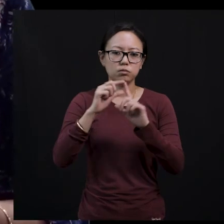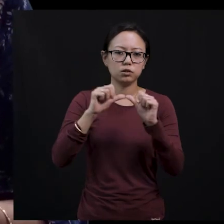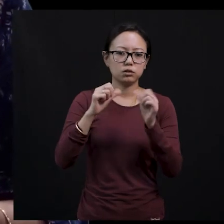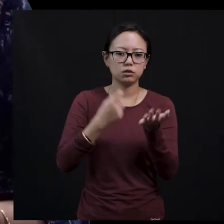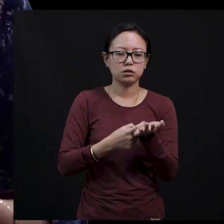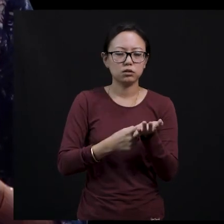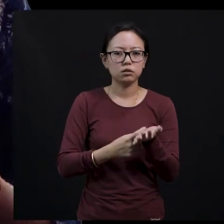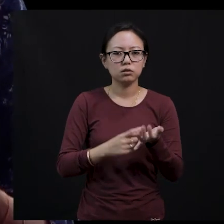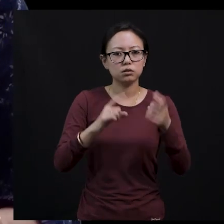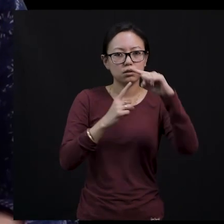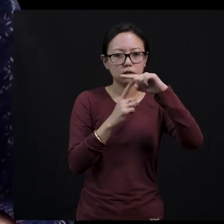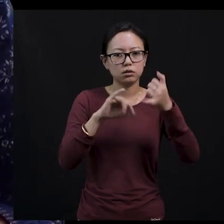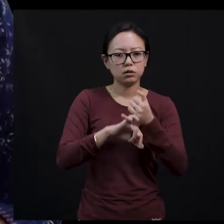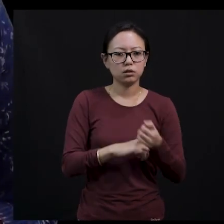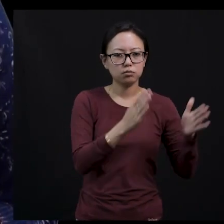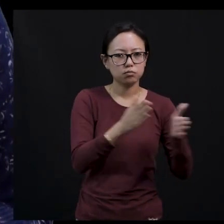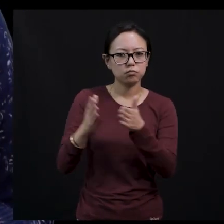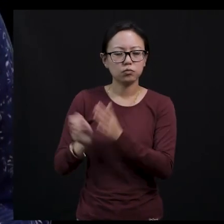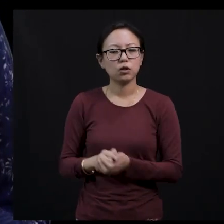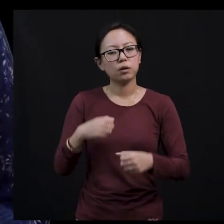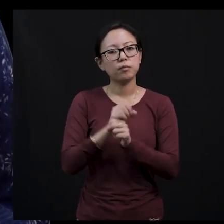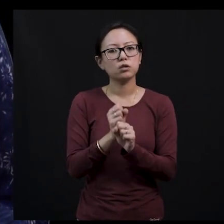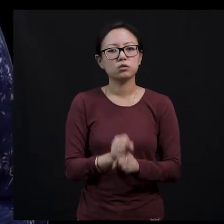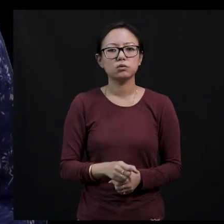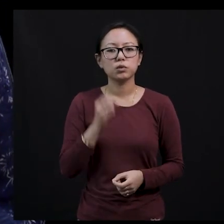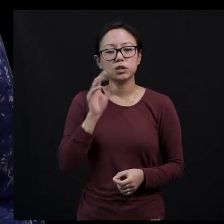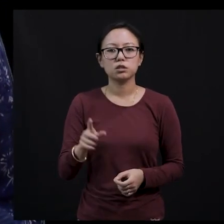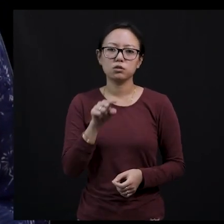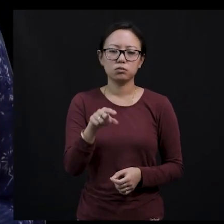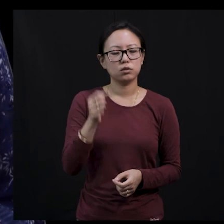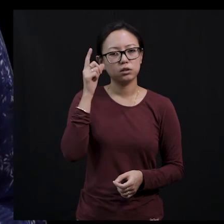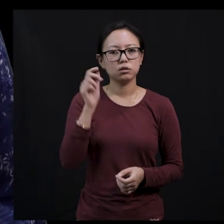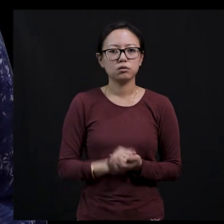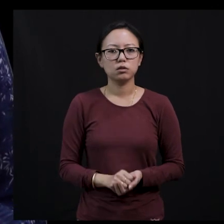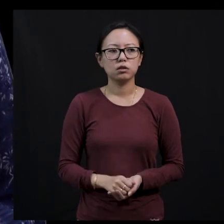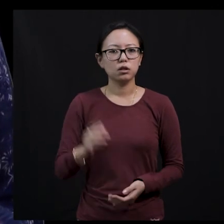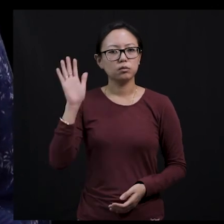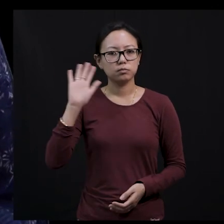so that it could have been easier for you to understand. So bye-bye for now.